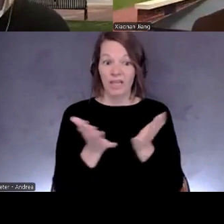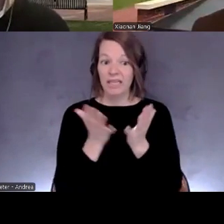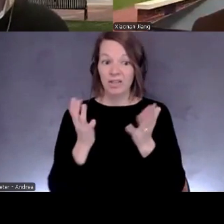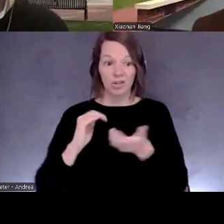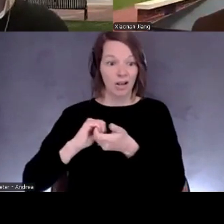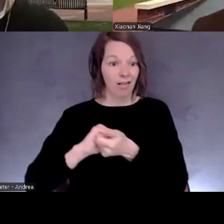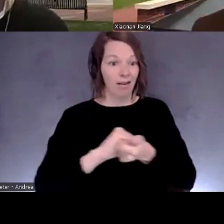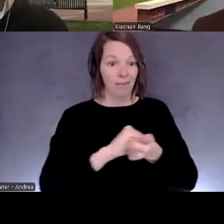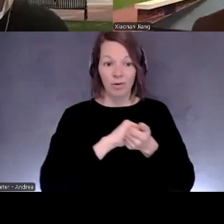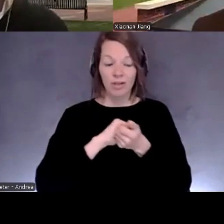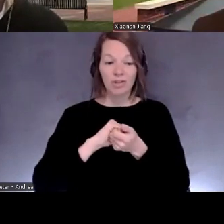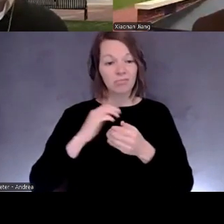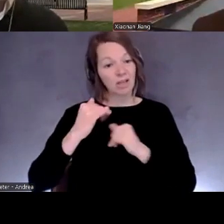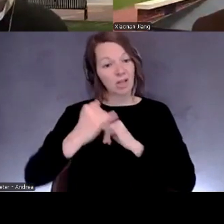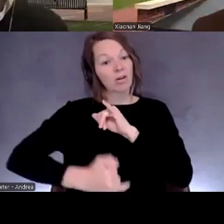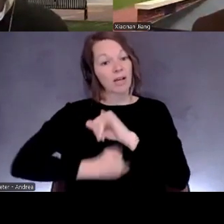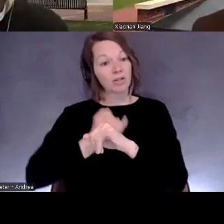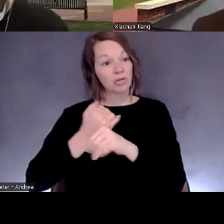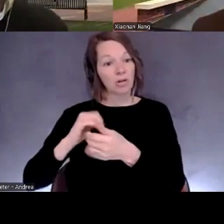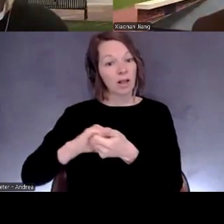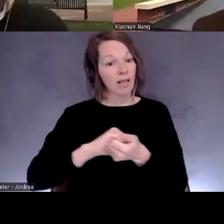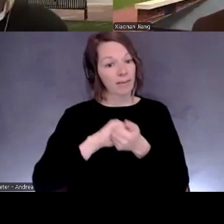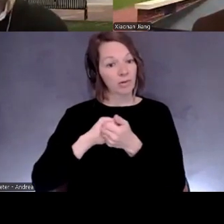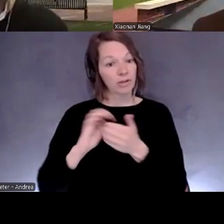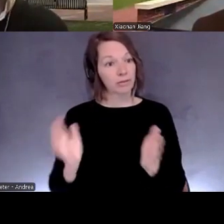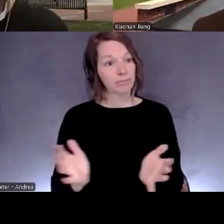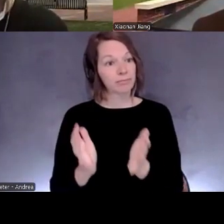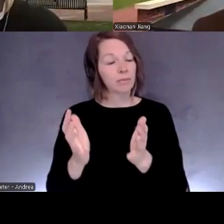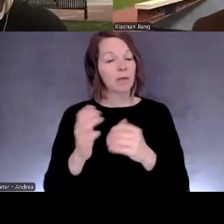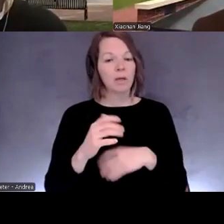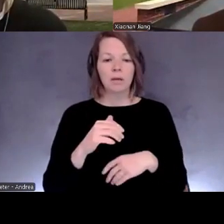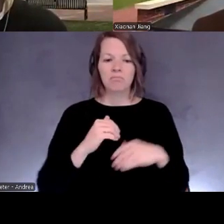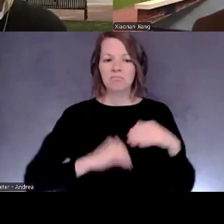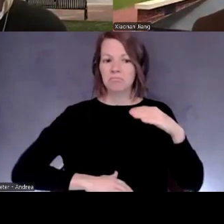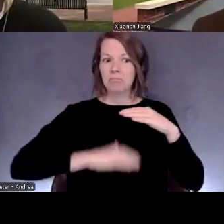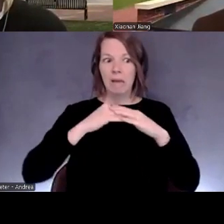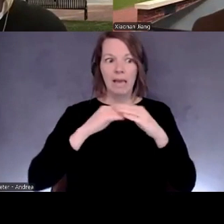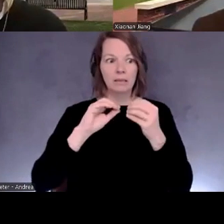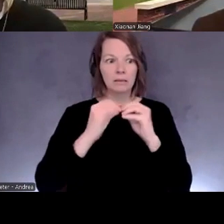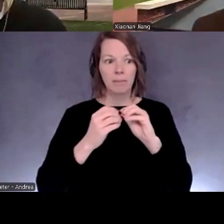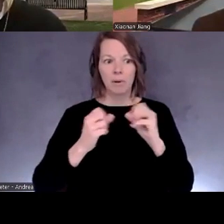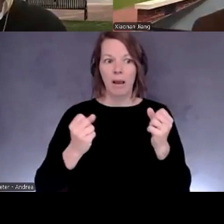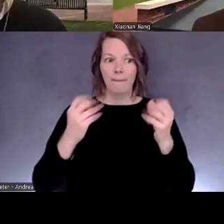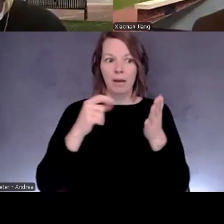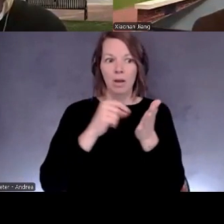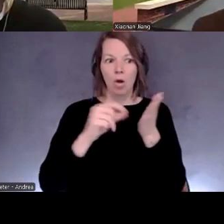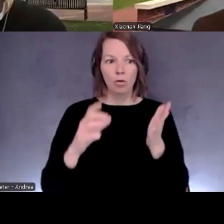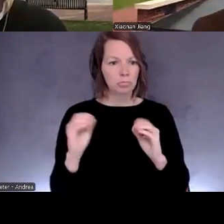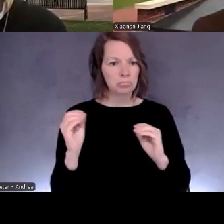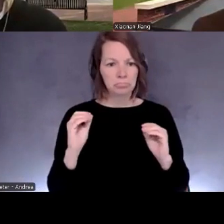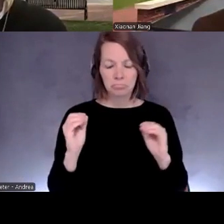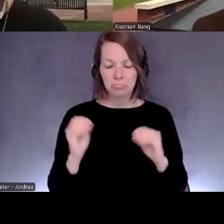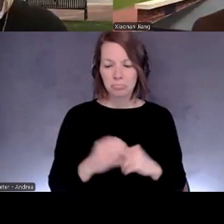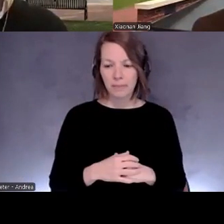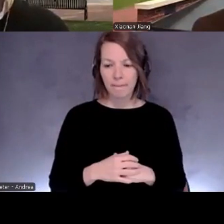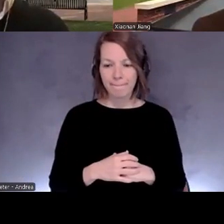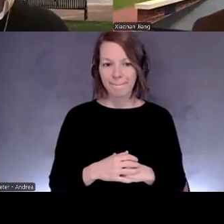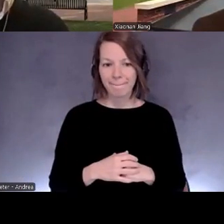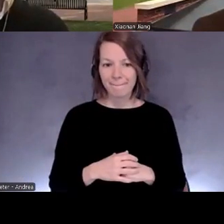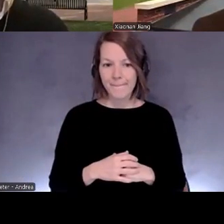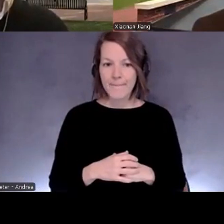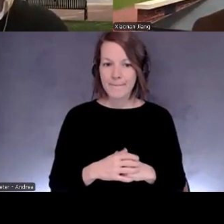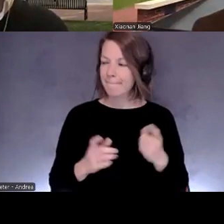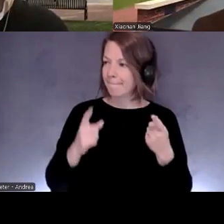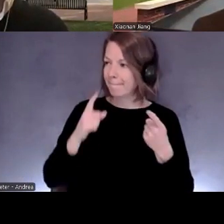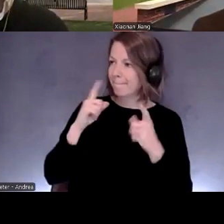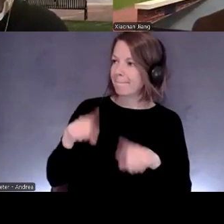collaboration, particularly international collaboration. So I don't think we have a maximum, at least that I'm aware of. Yeah, I